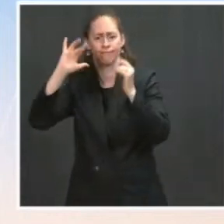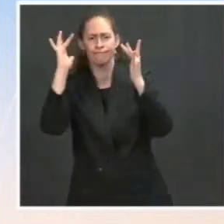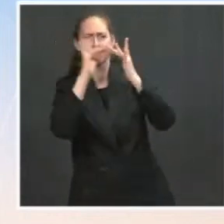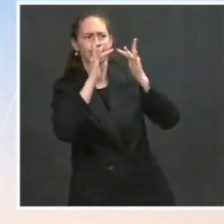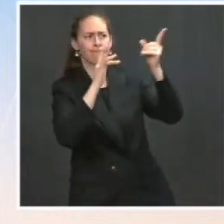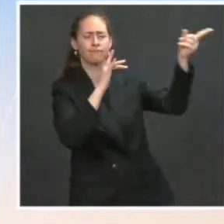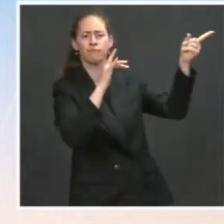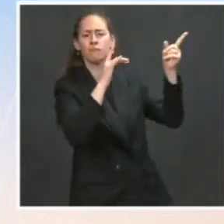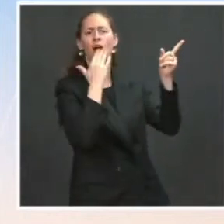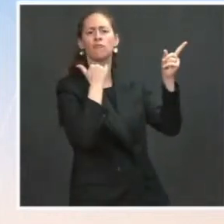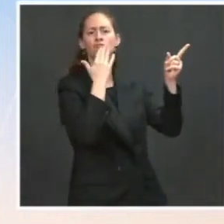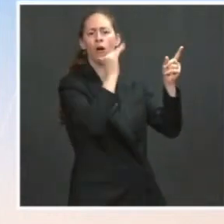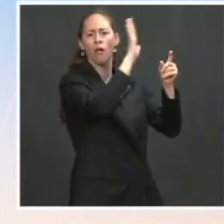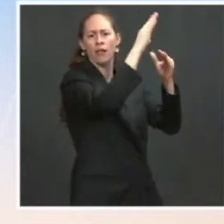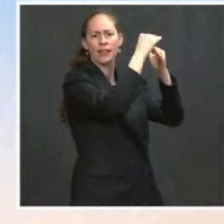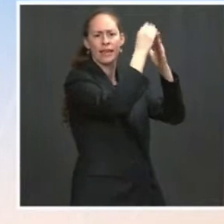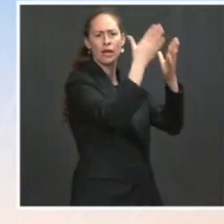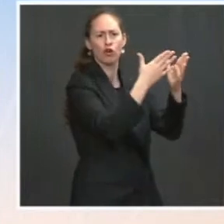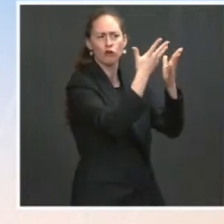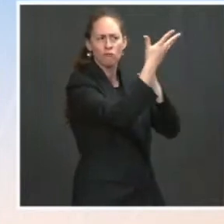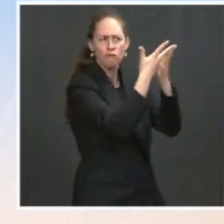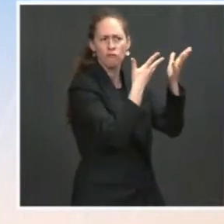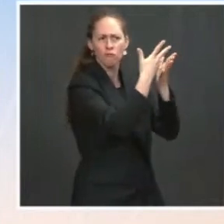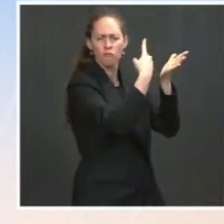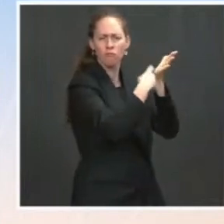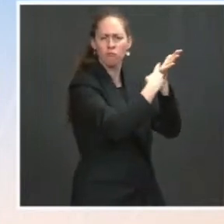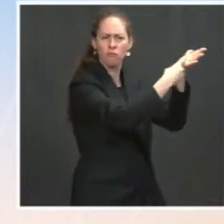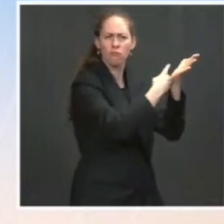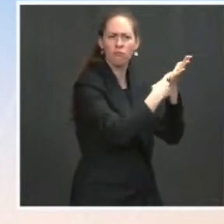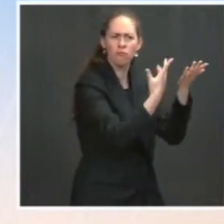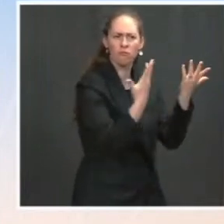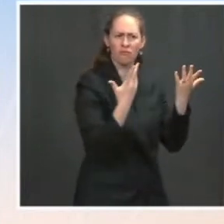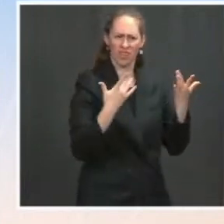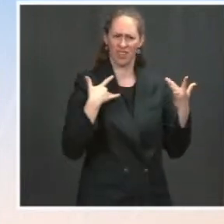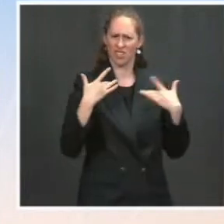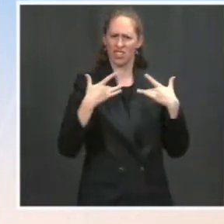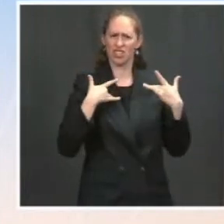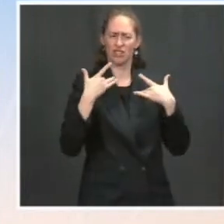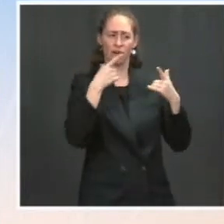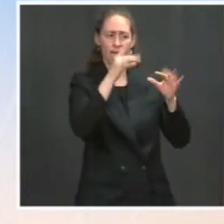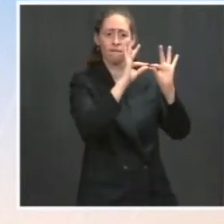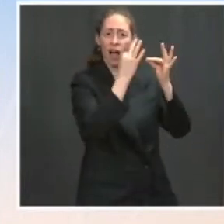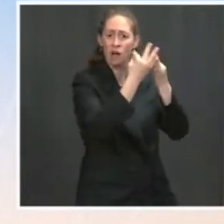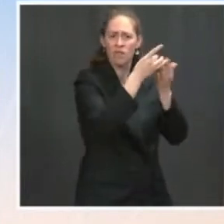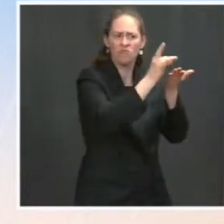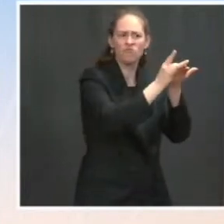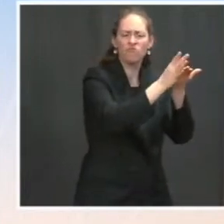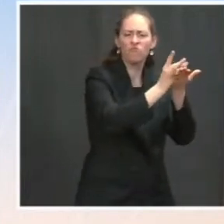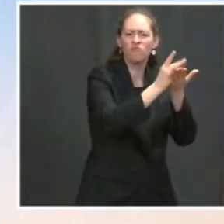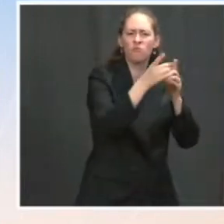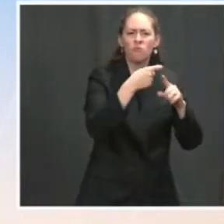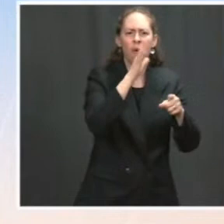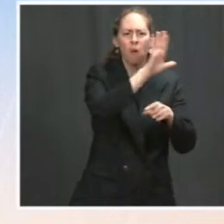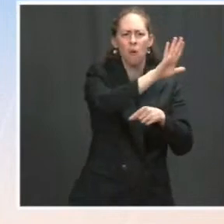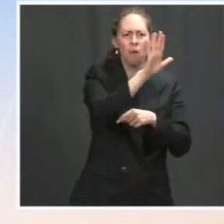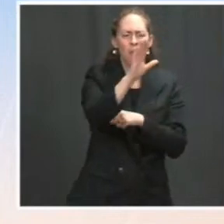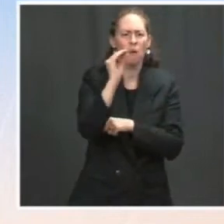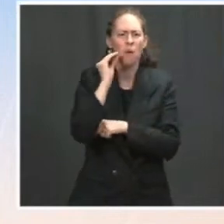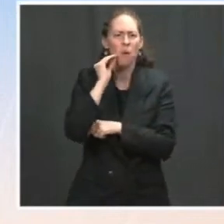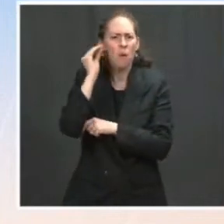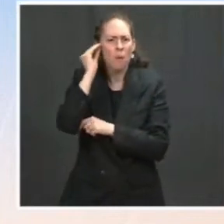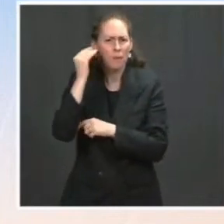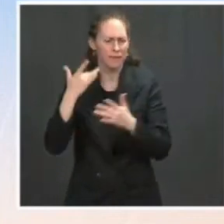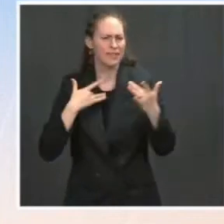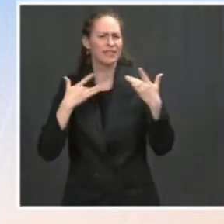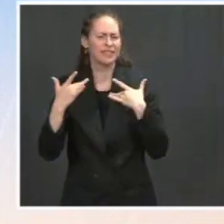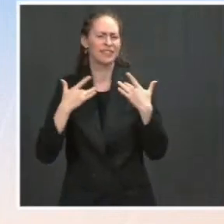potential evictions of Palestinian families from their homes, and they agreed that the launching of rocket attacks and incendiary balloons